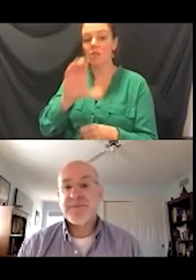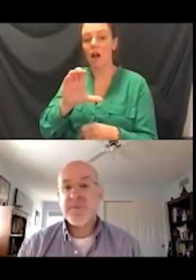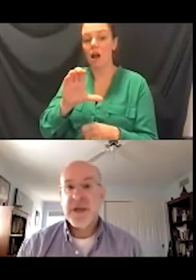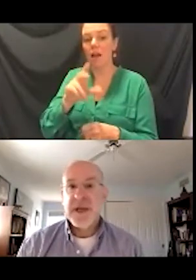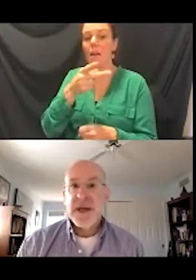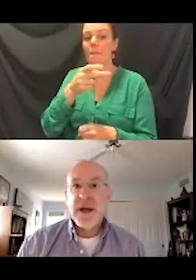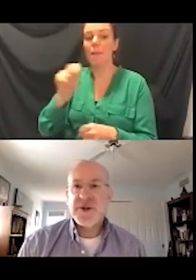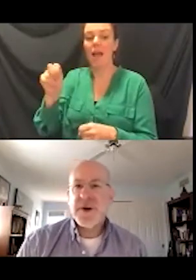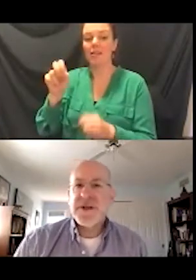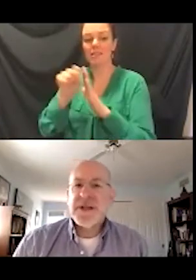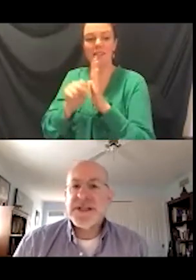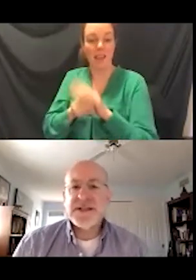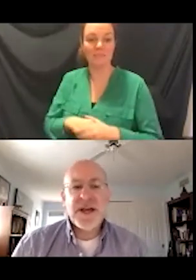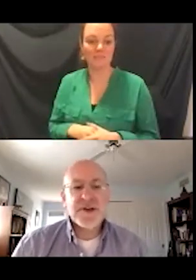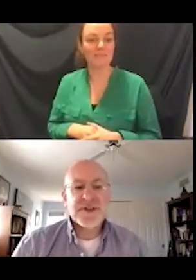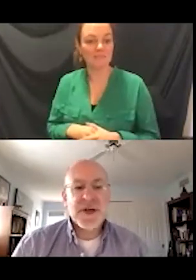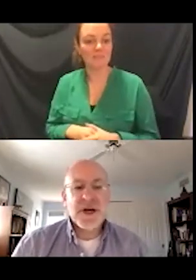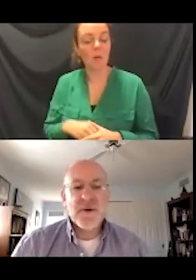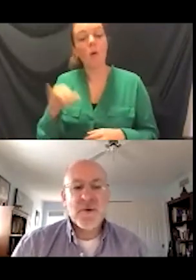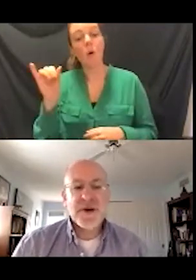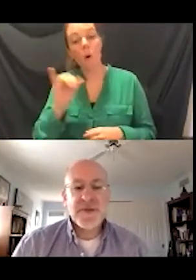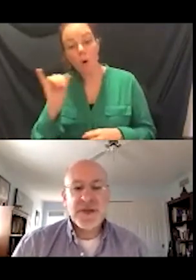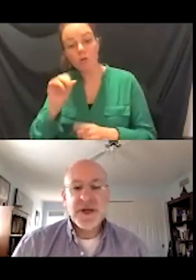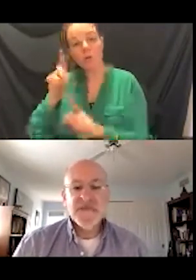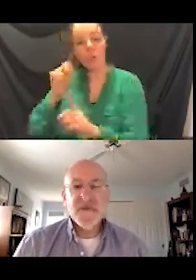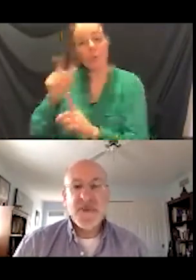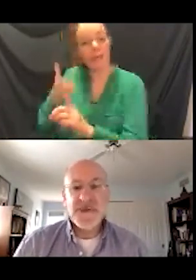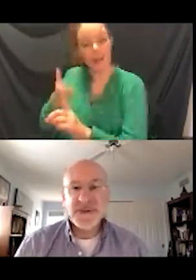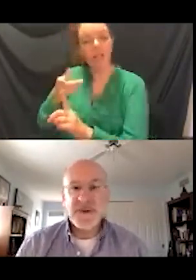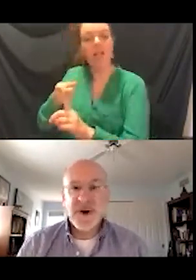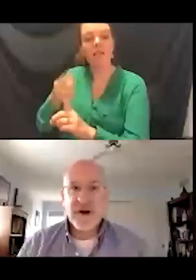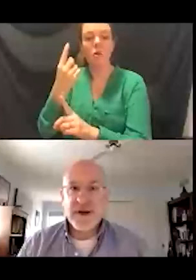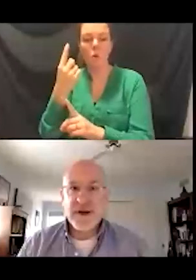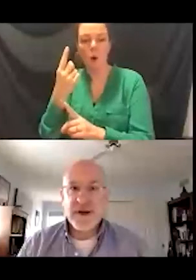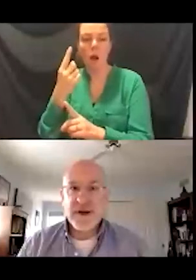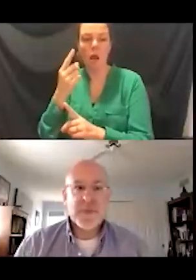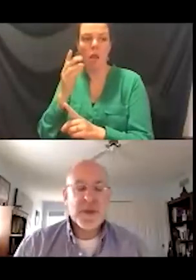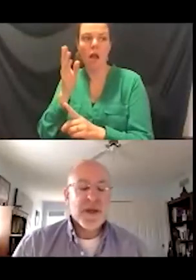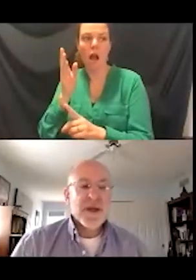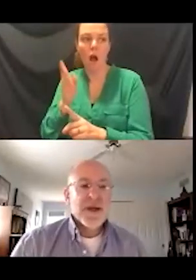that. And I also wanted to mention that Daniel's one of the four members of our